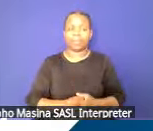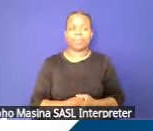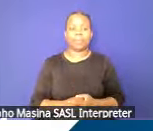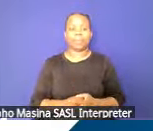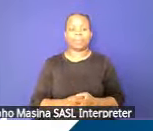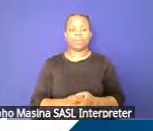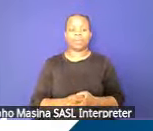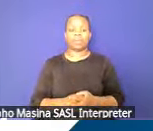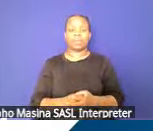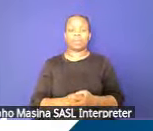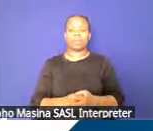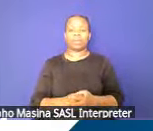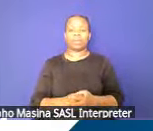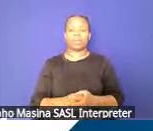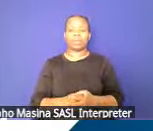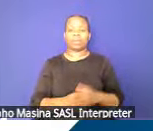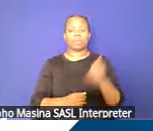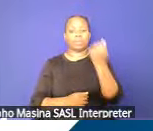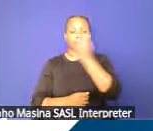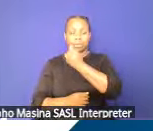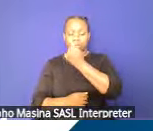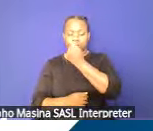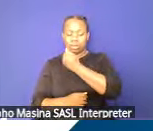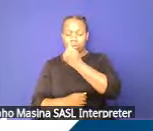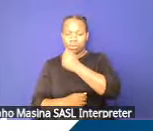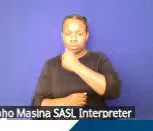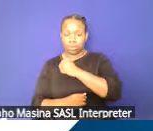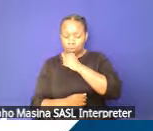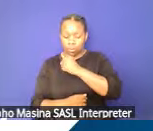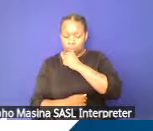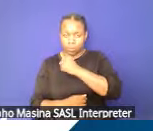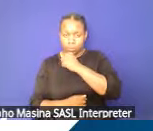Ladies and gentlemen, just excuse me.